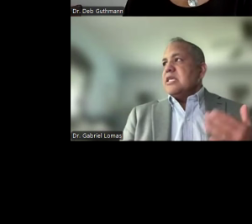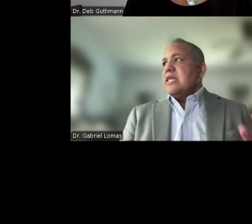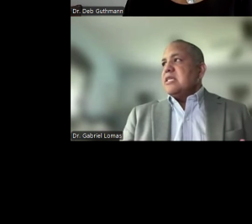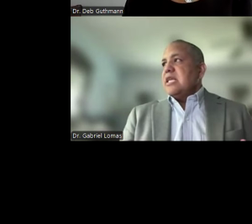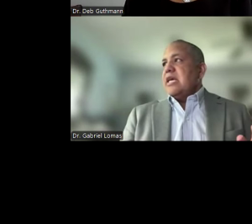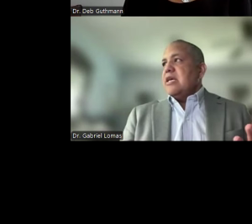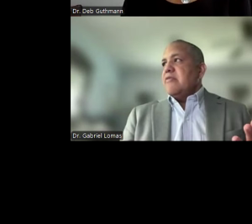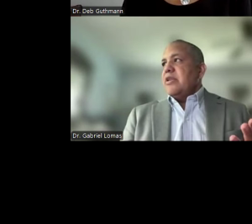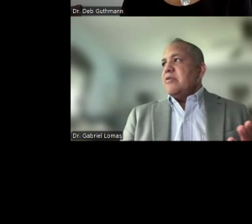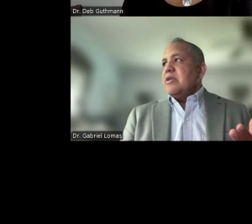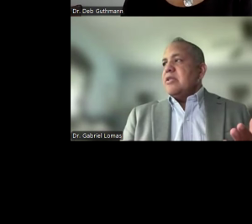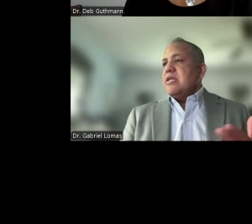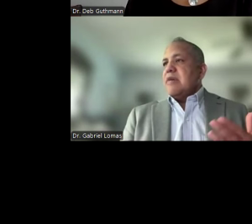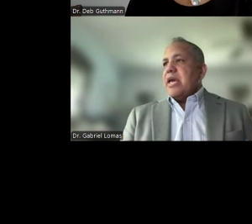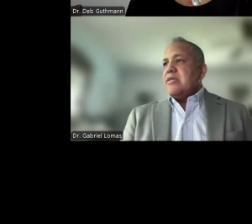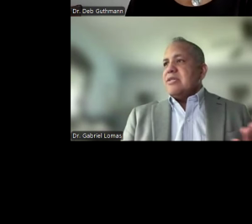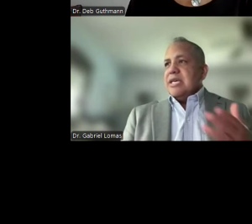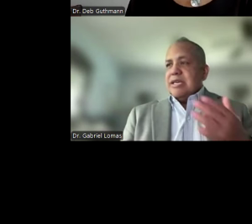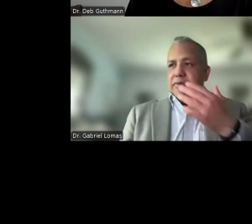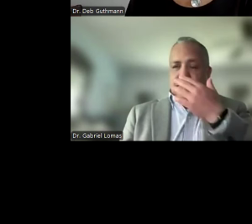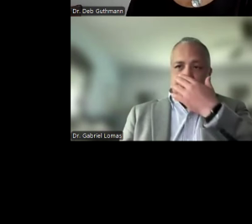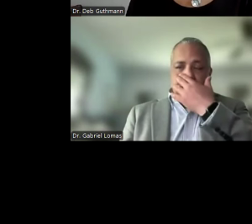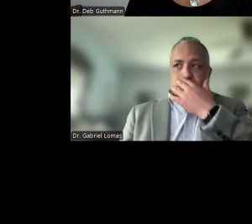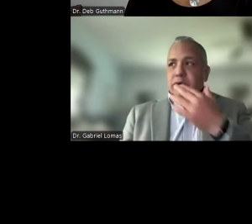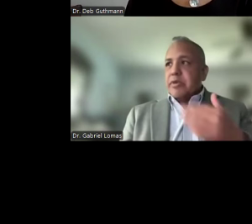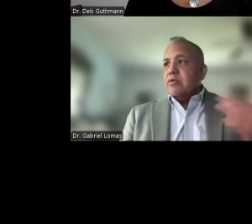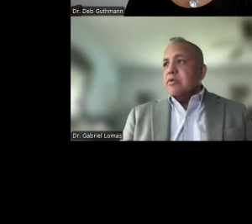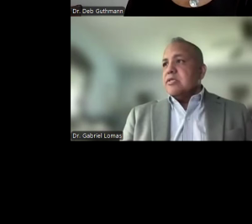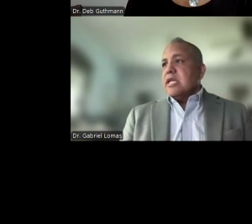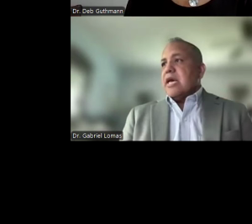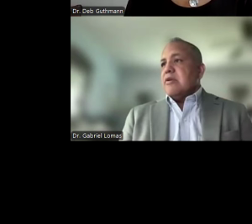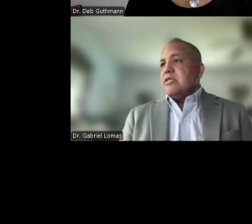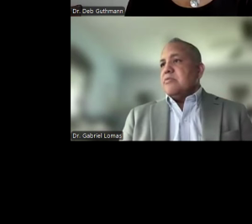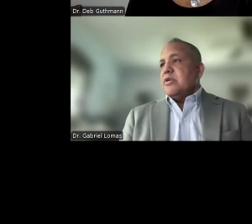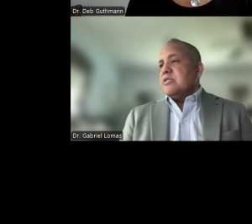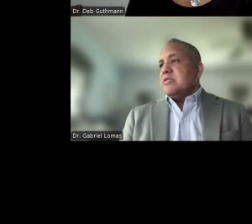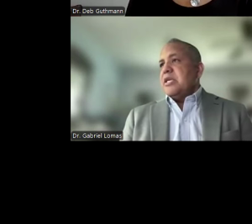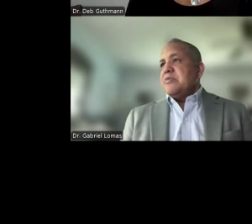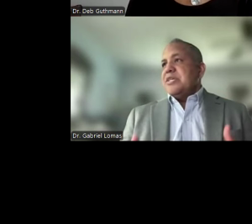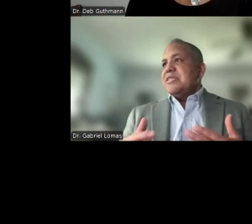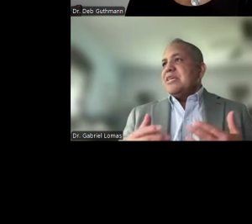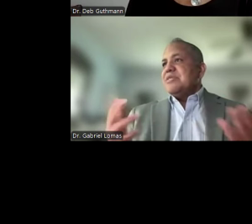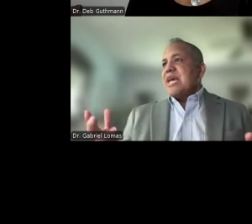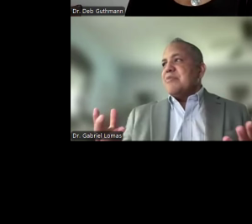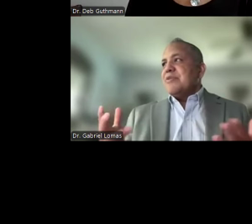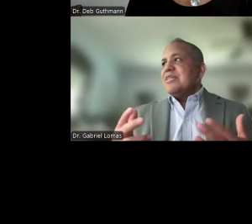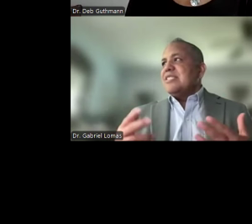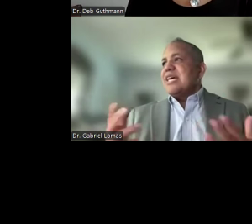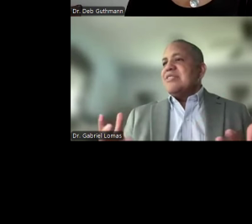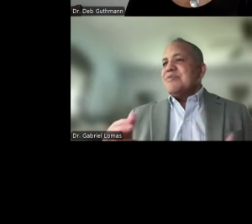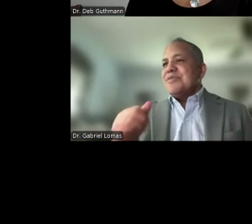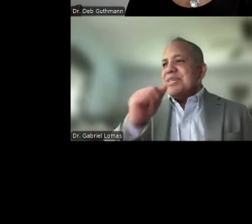And you'll see that today in a video that Deb has, where there is a woman who is going to she produces speech, but is it understandable?